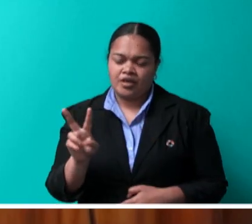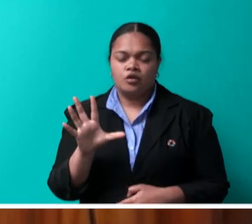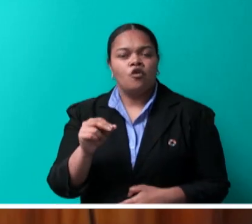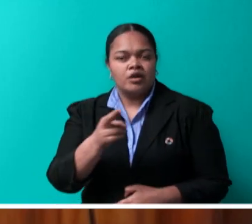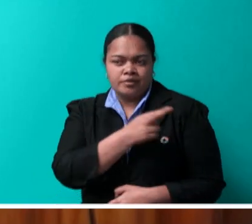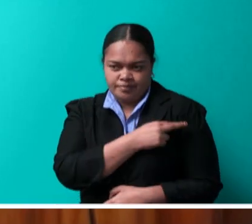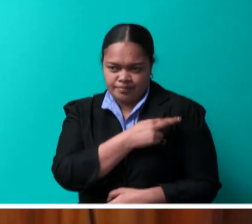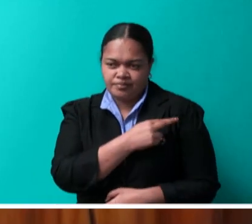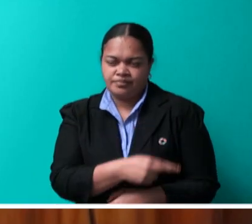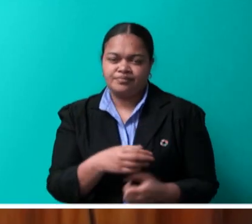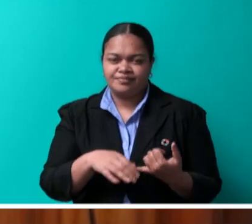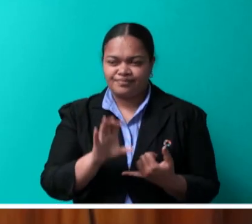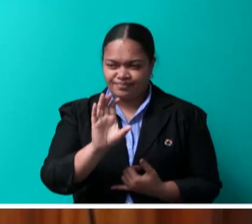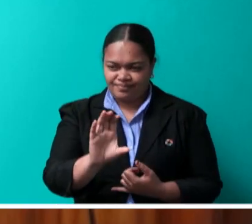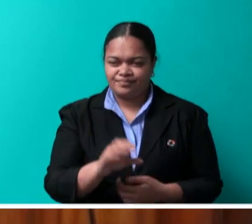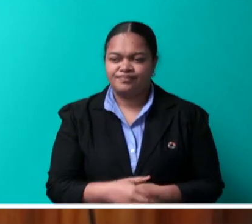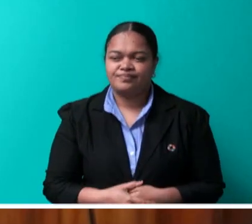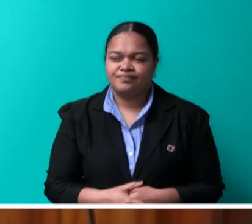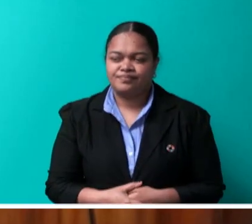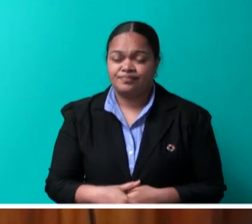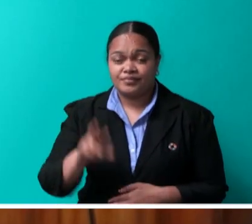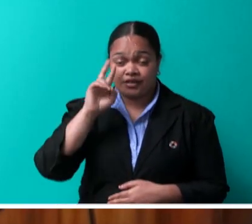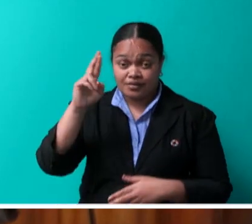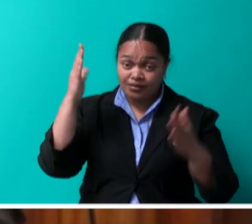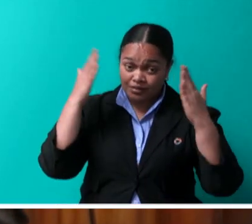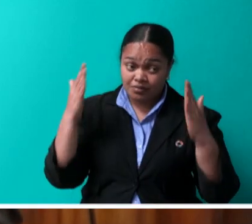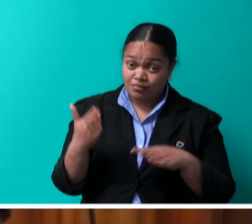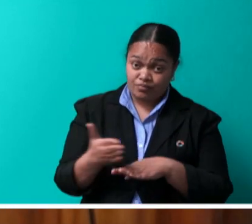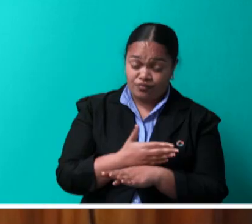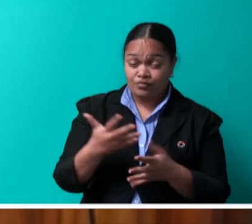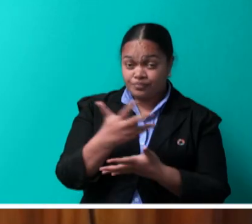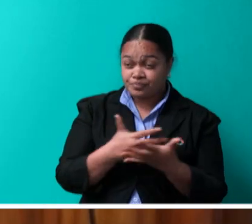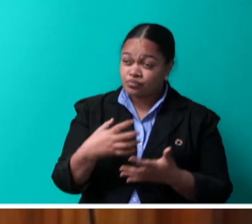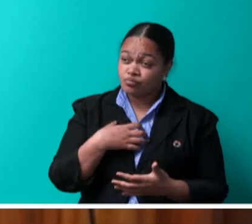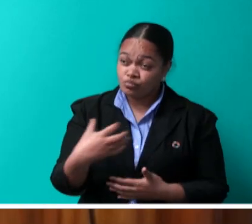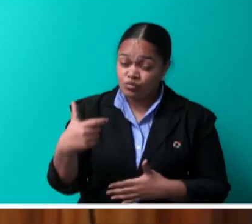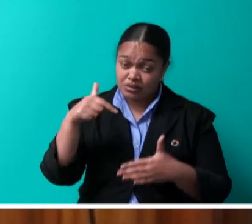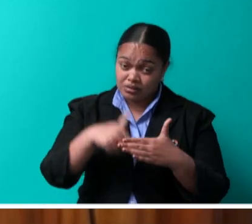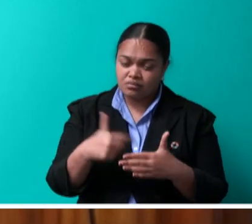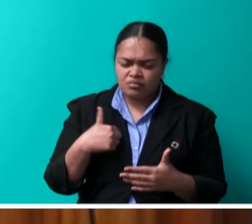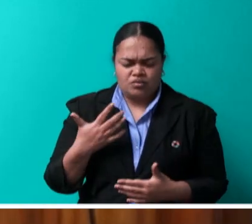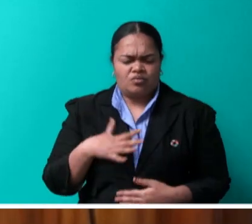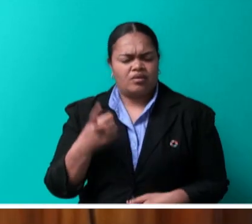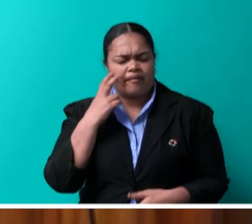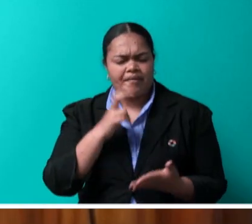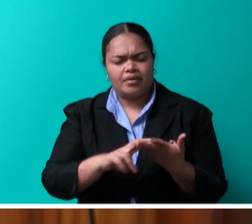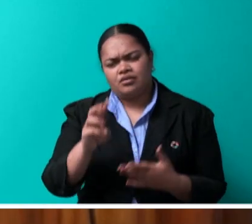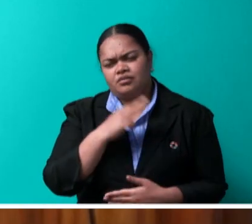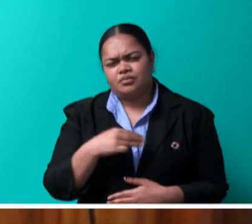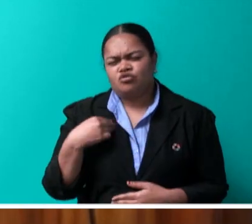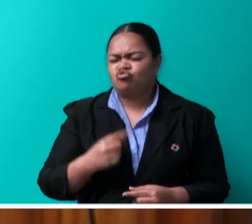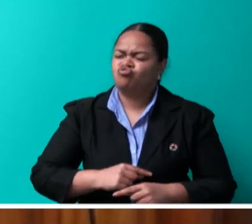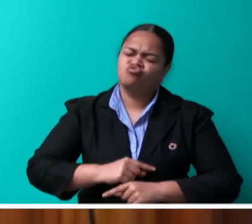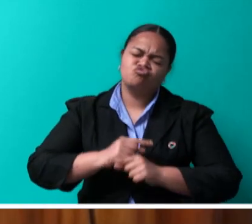responsible investment. Mr. Speaker, sir, before discussing further programs, I wish to recognize the Ministry's greatest